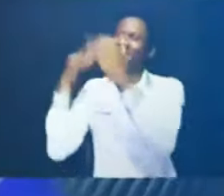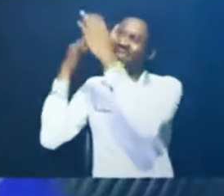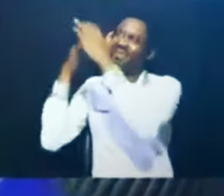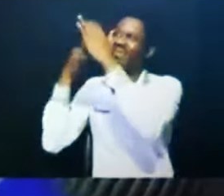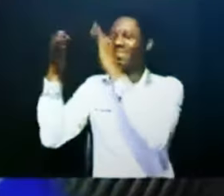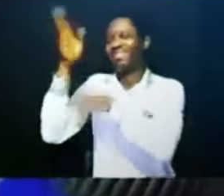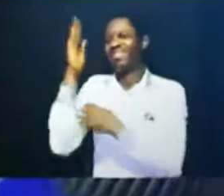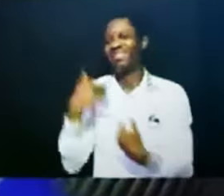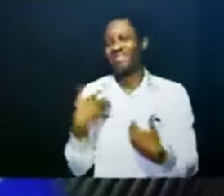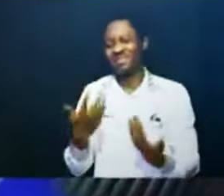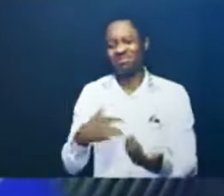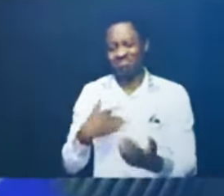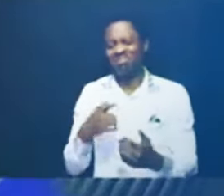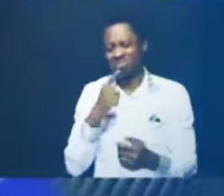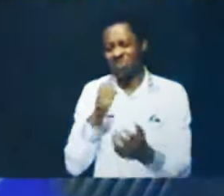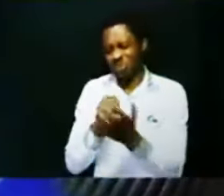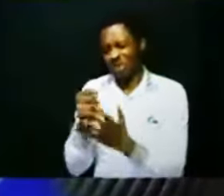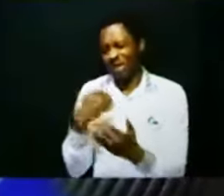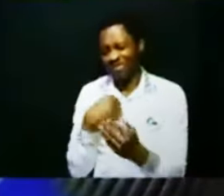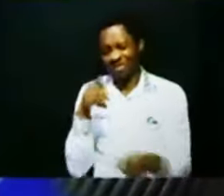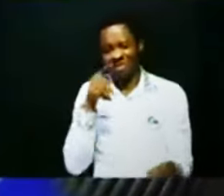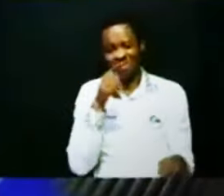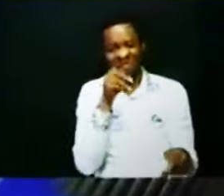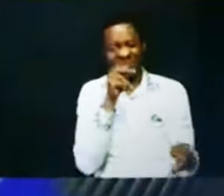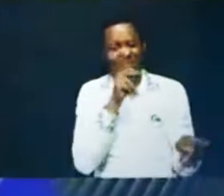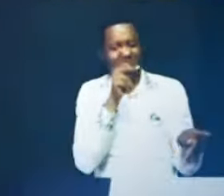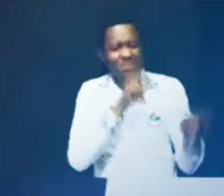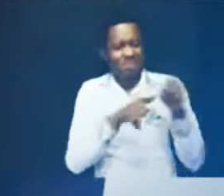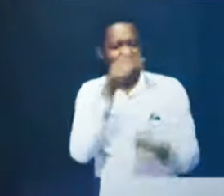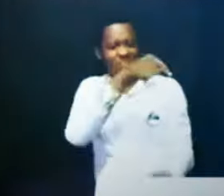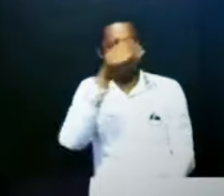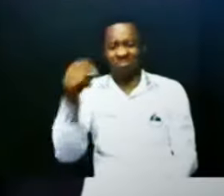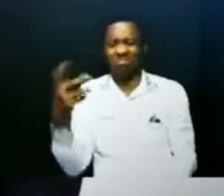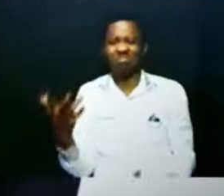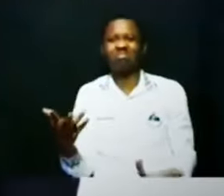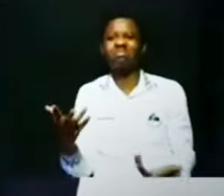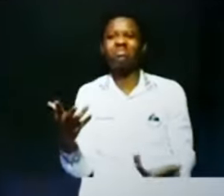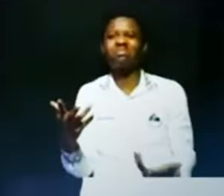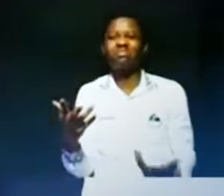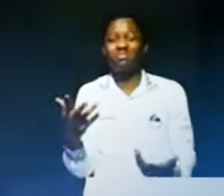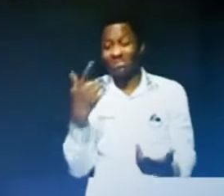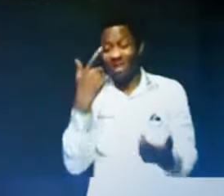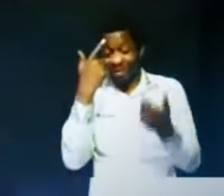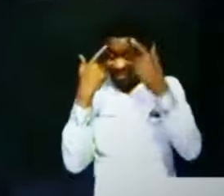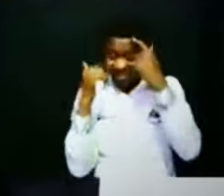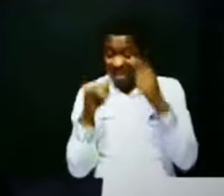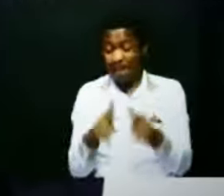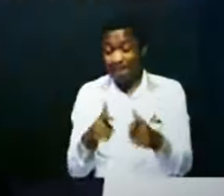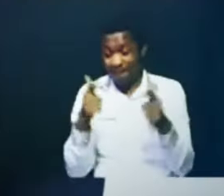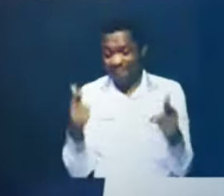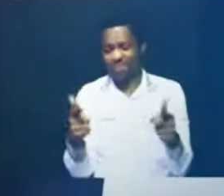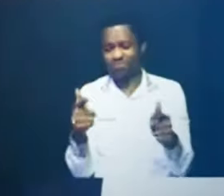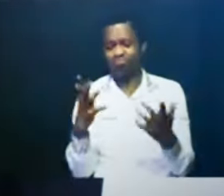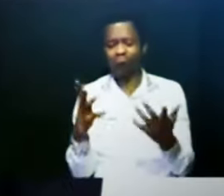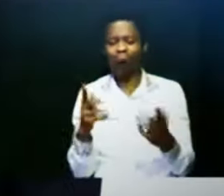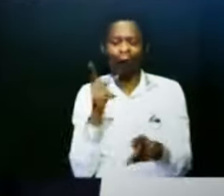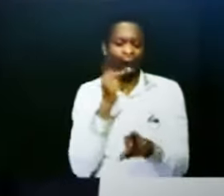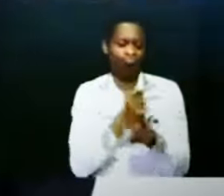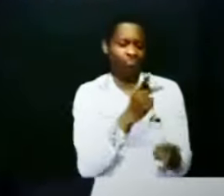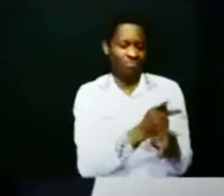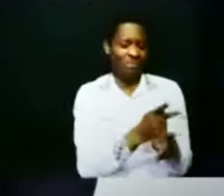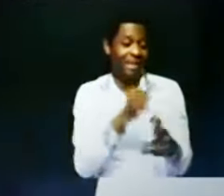Yeah. And it is true. Yeah. Because it's a big one, I will hold it against next